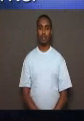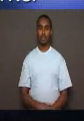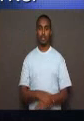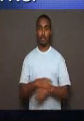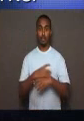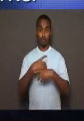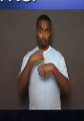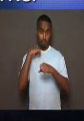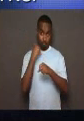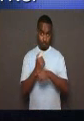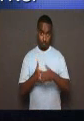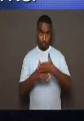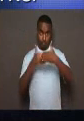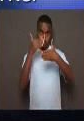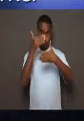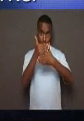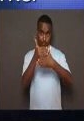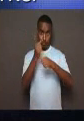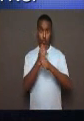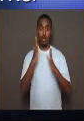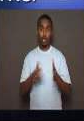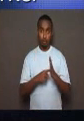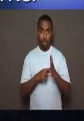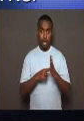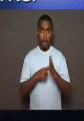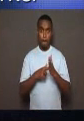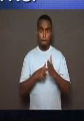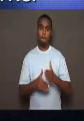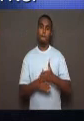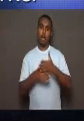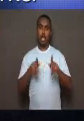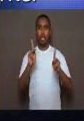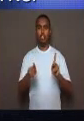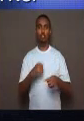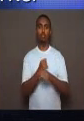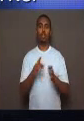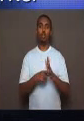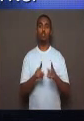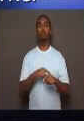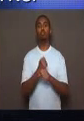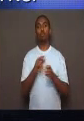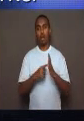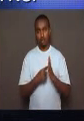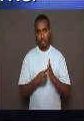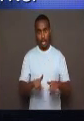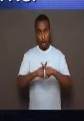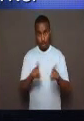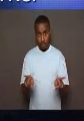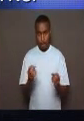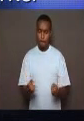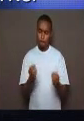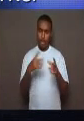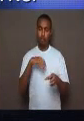Construction workers are people who build and maintain public works. However, there are